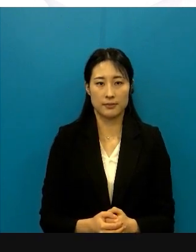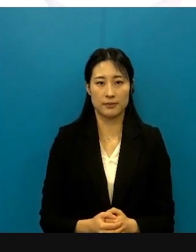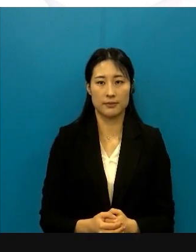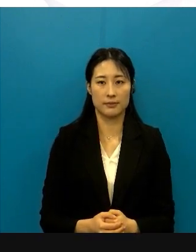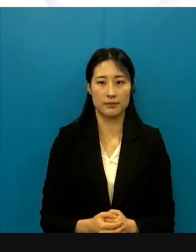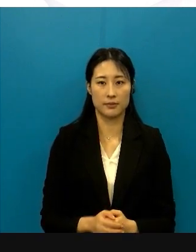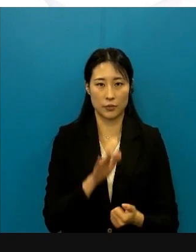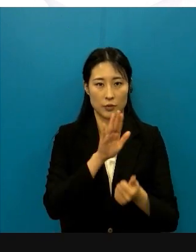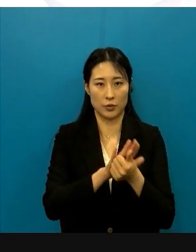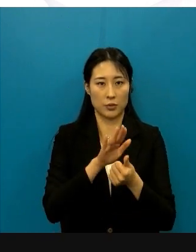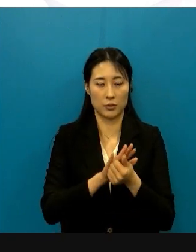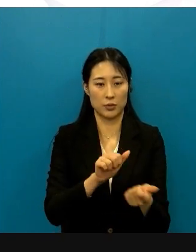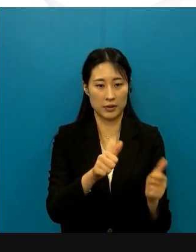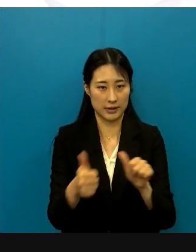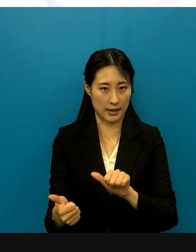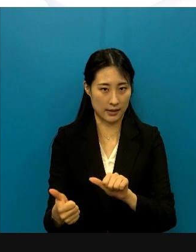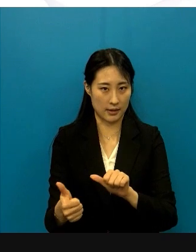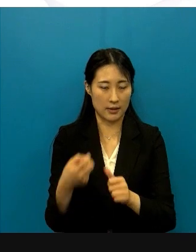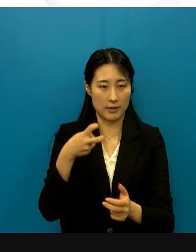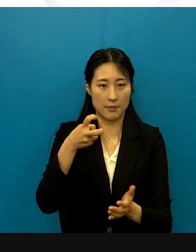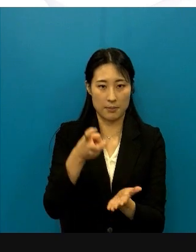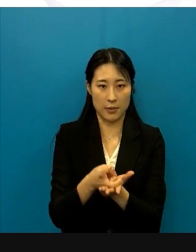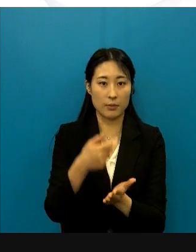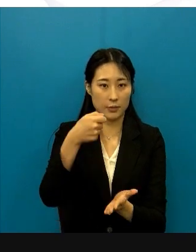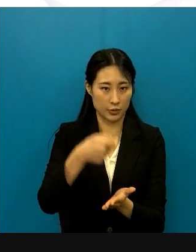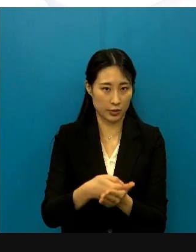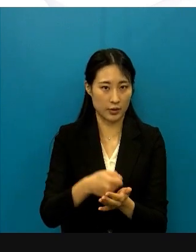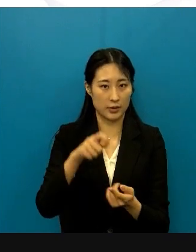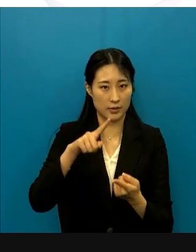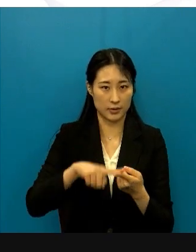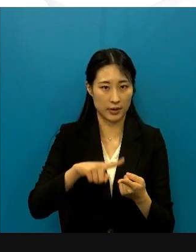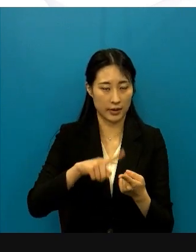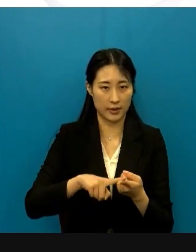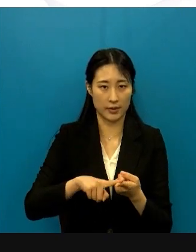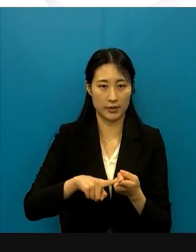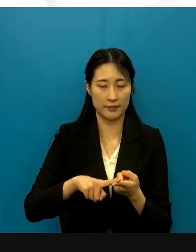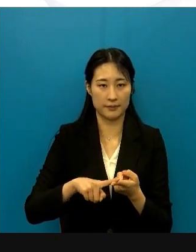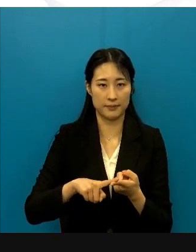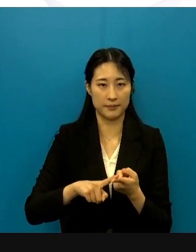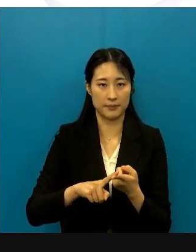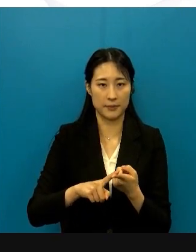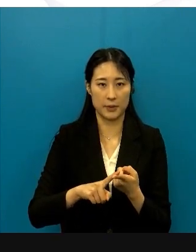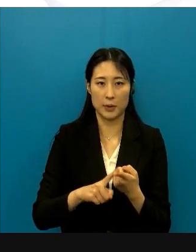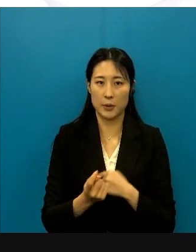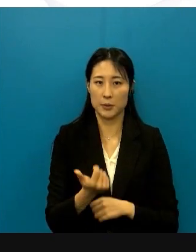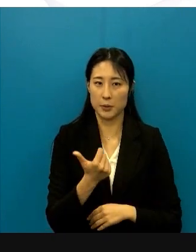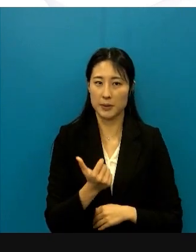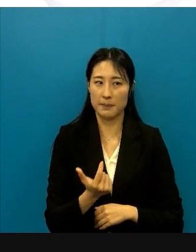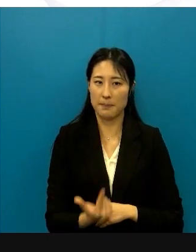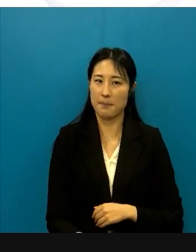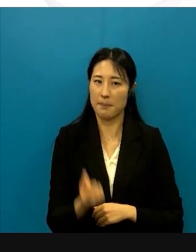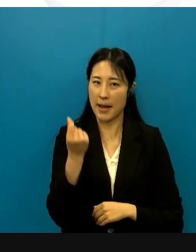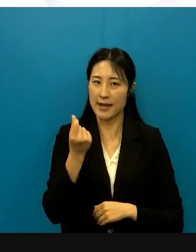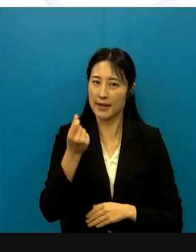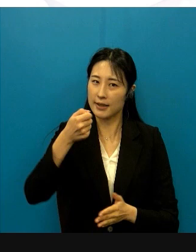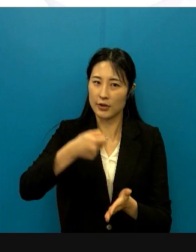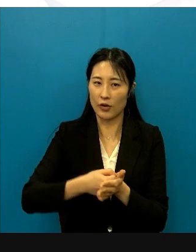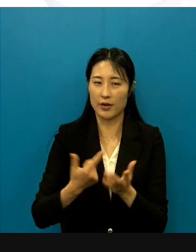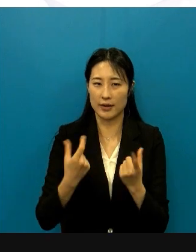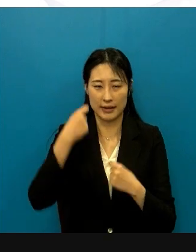cultural change is very, very important for protecting the human freedom of the self-determination